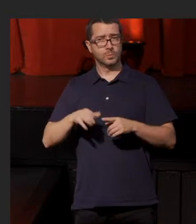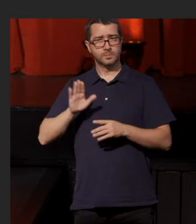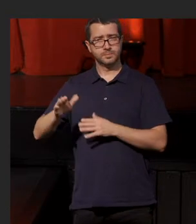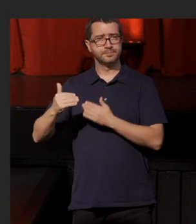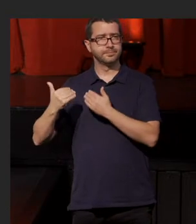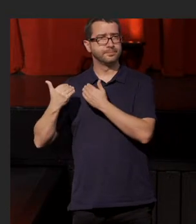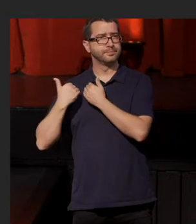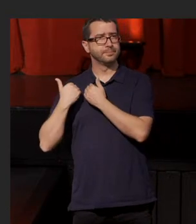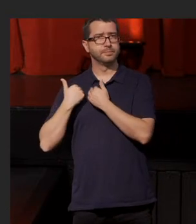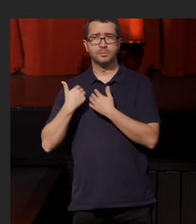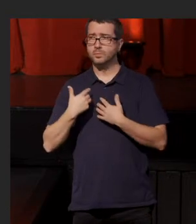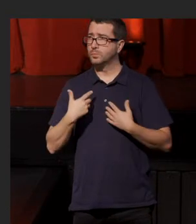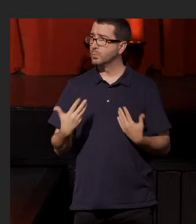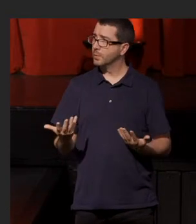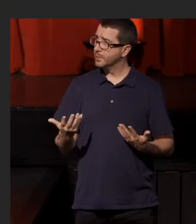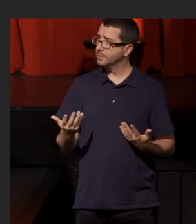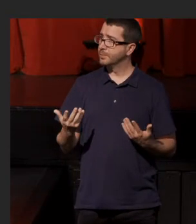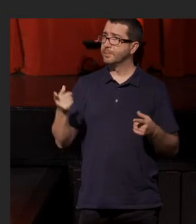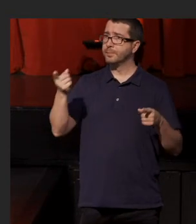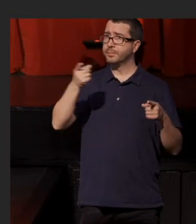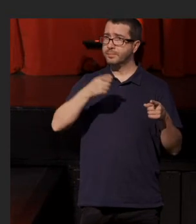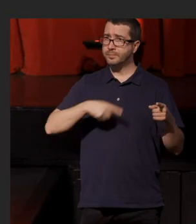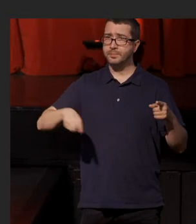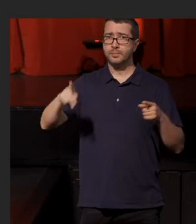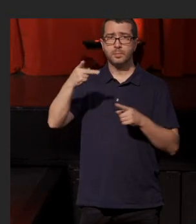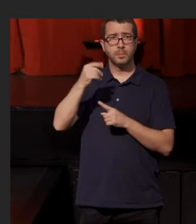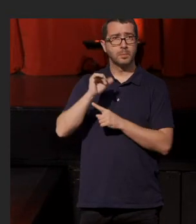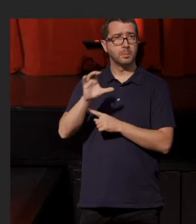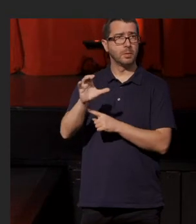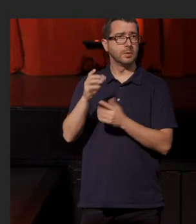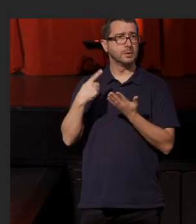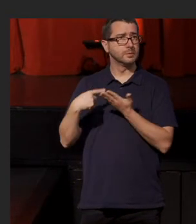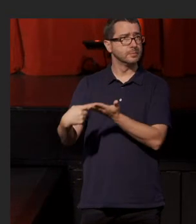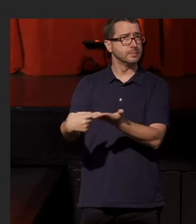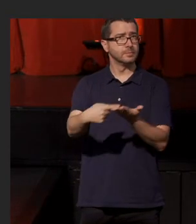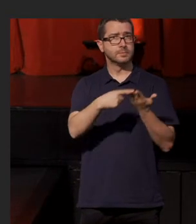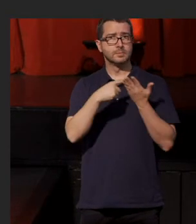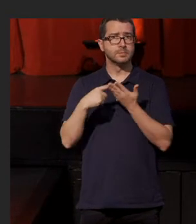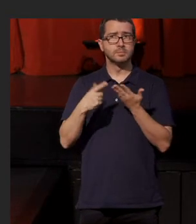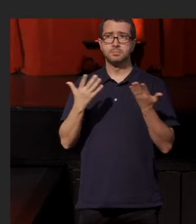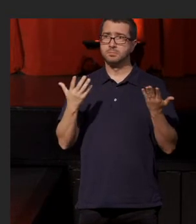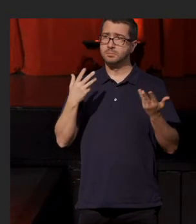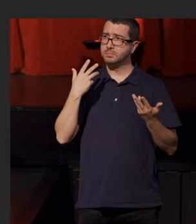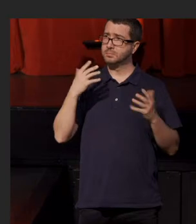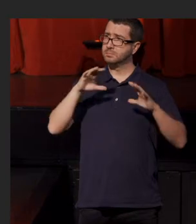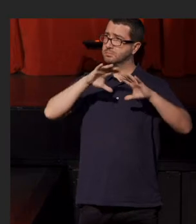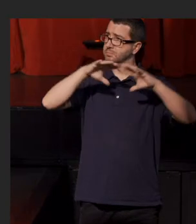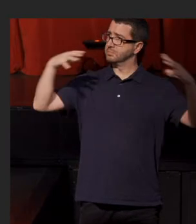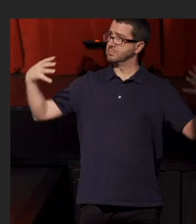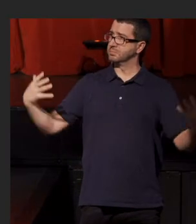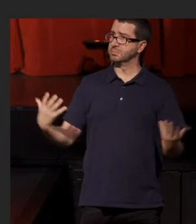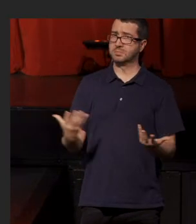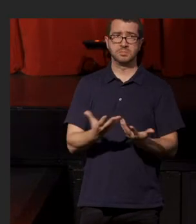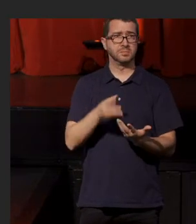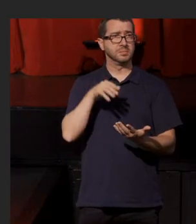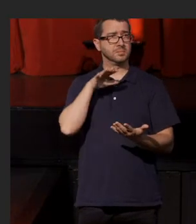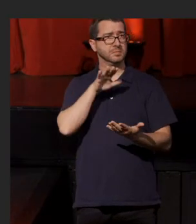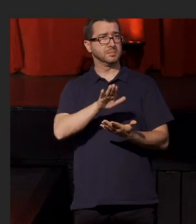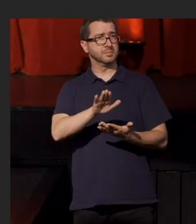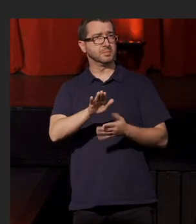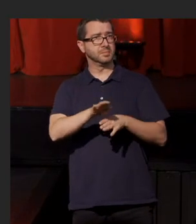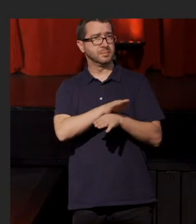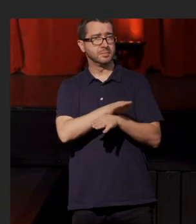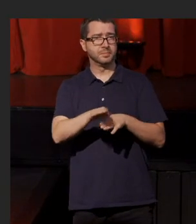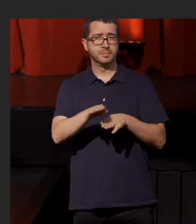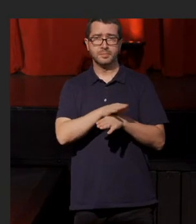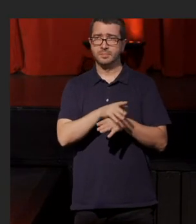responsible for our public sphere, okay? And this is a business that has an